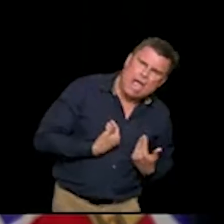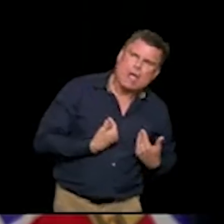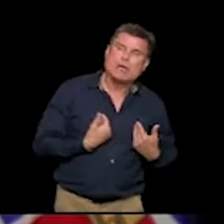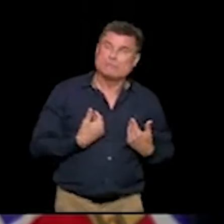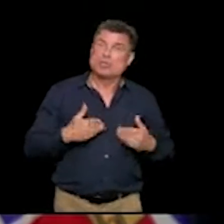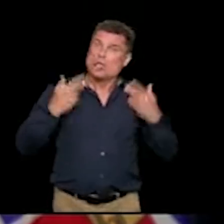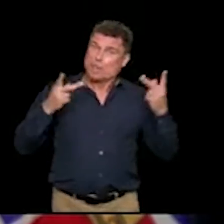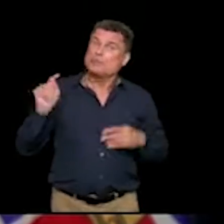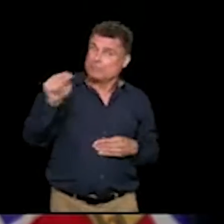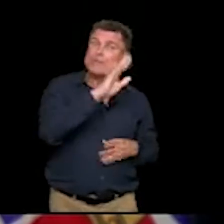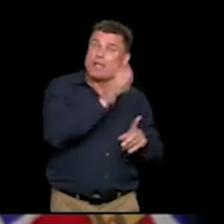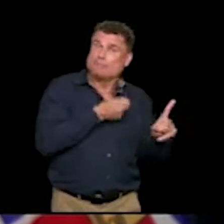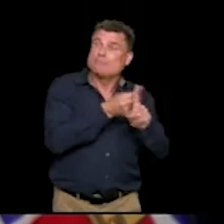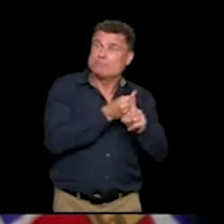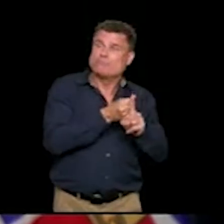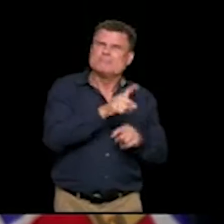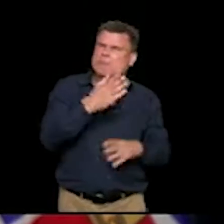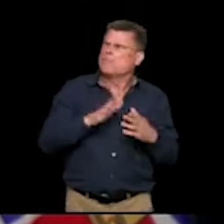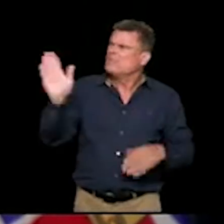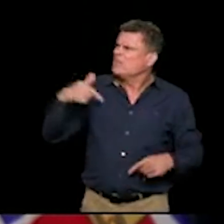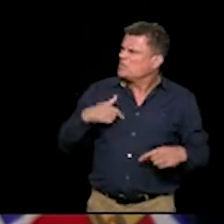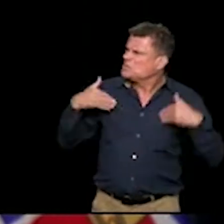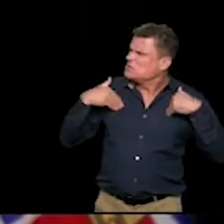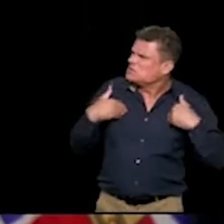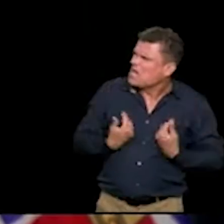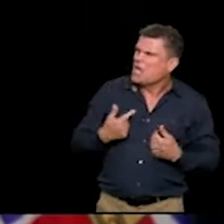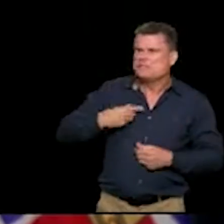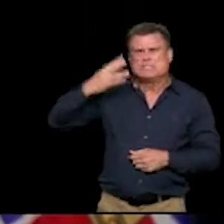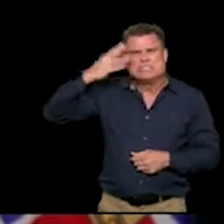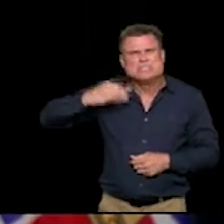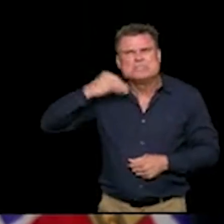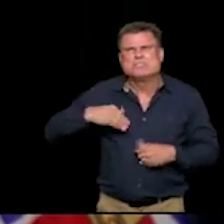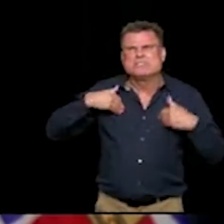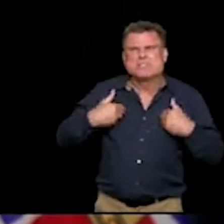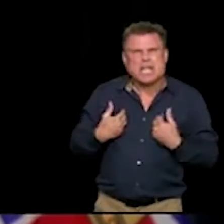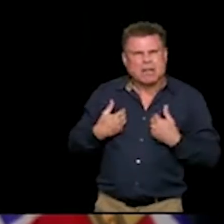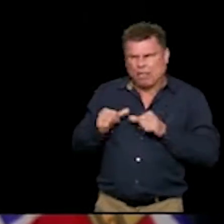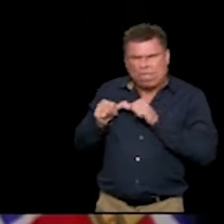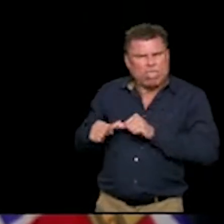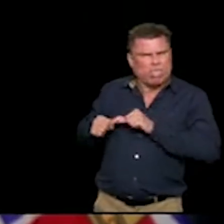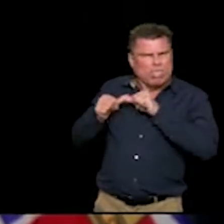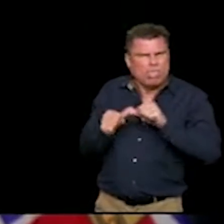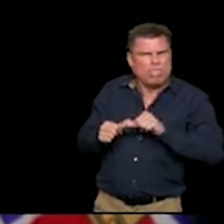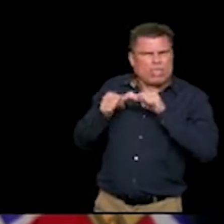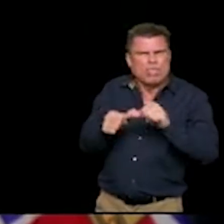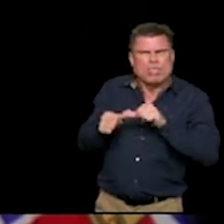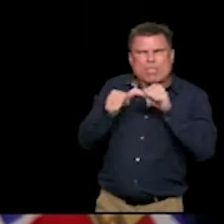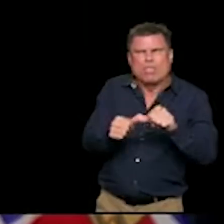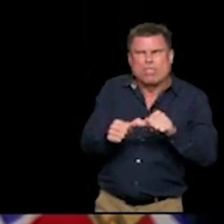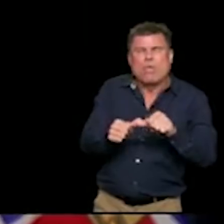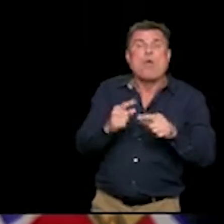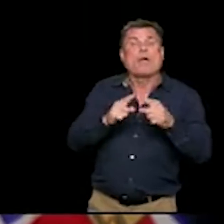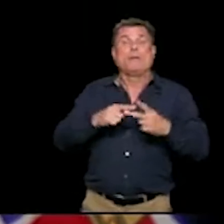up, profound fatigue that lasts for a long period of time. For those people who do have pneumonias,